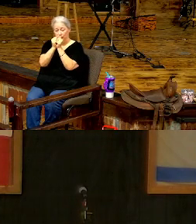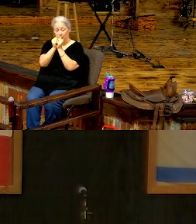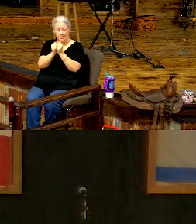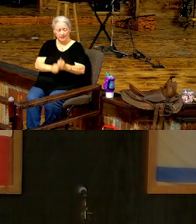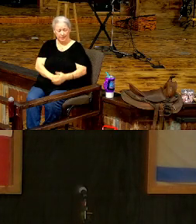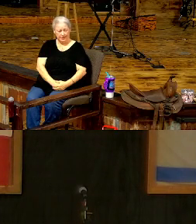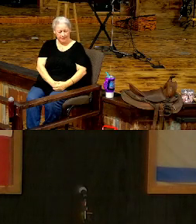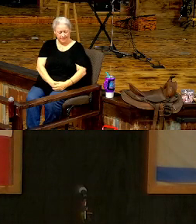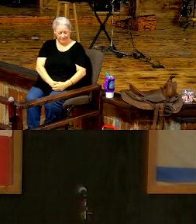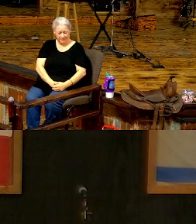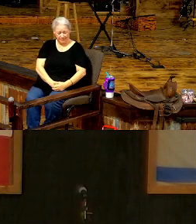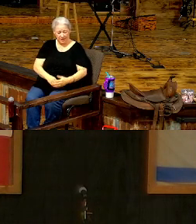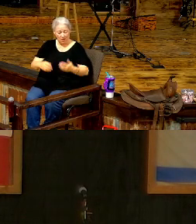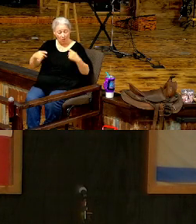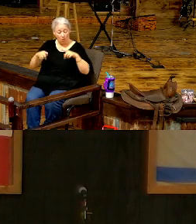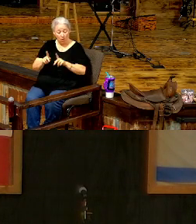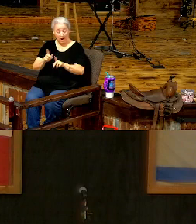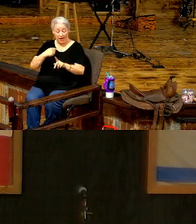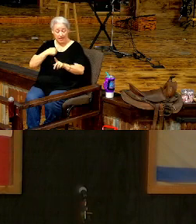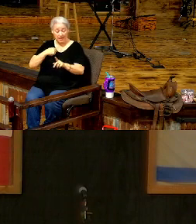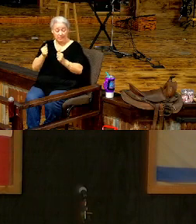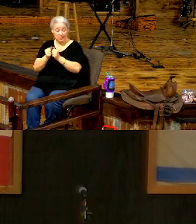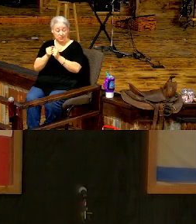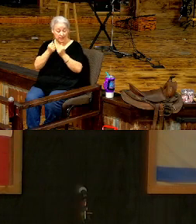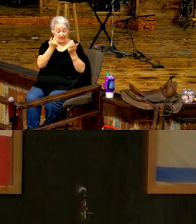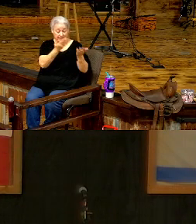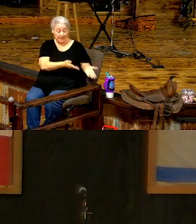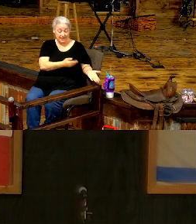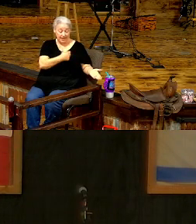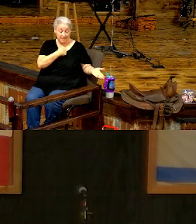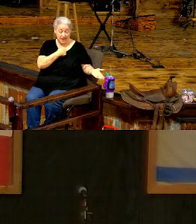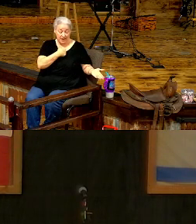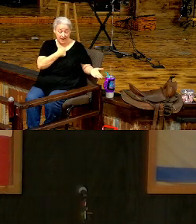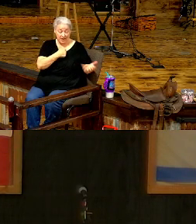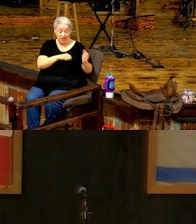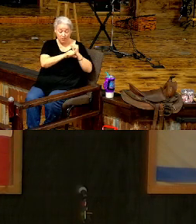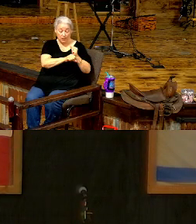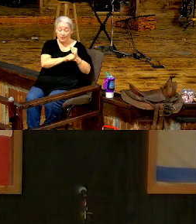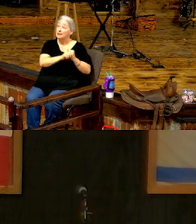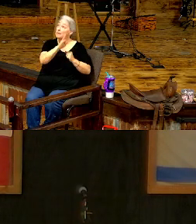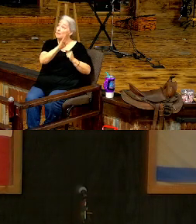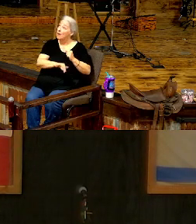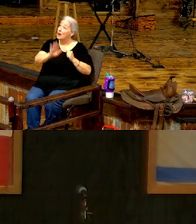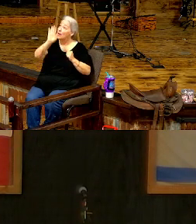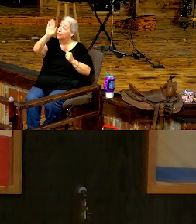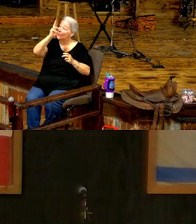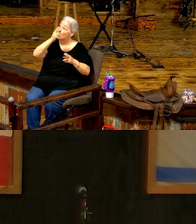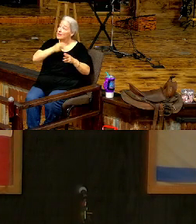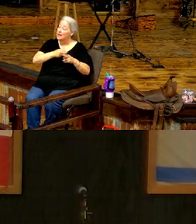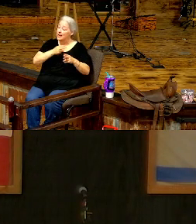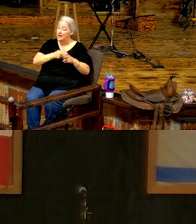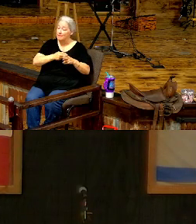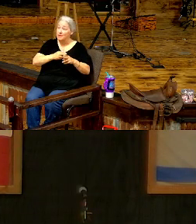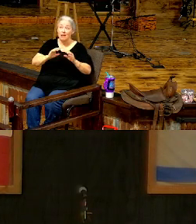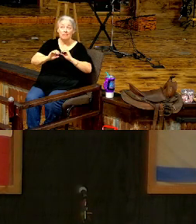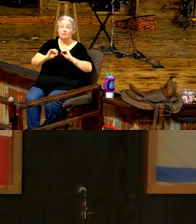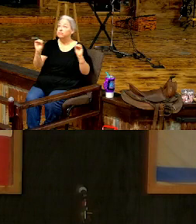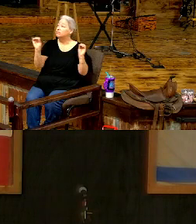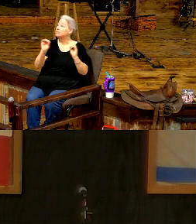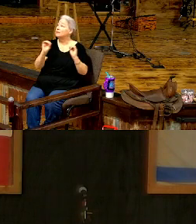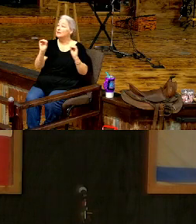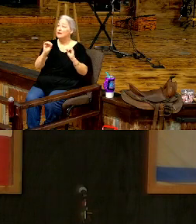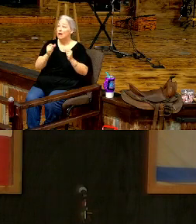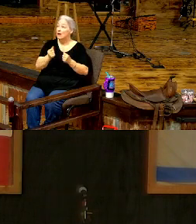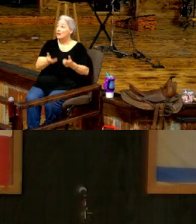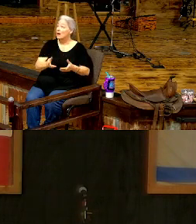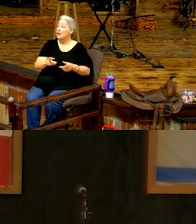while I was with them, I protected them and kept them safe by your name. None has been lost except the